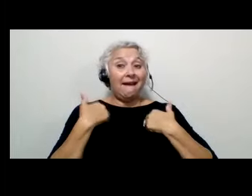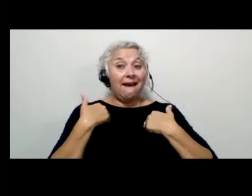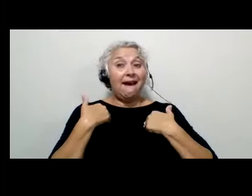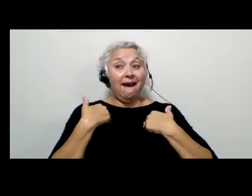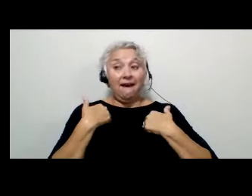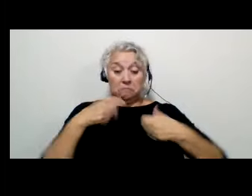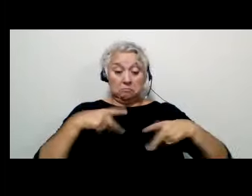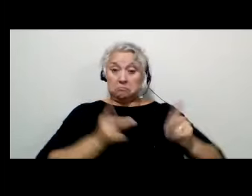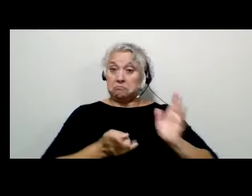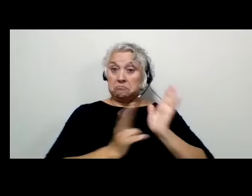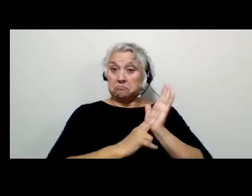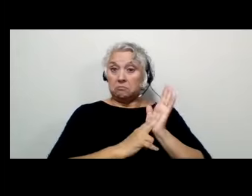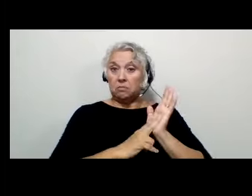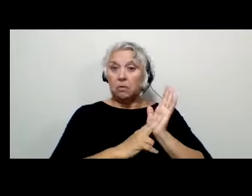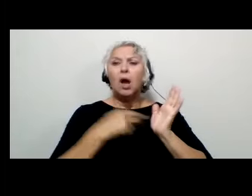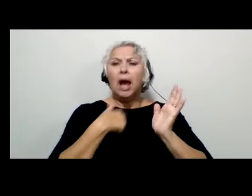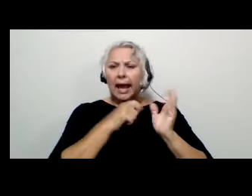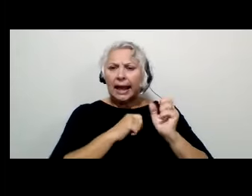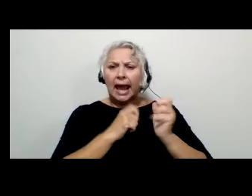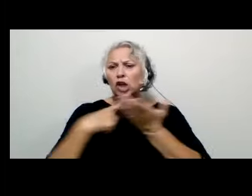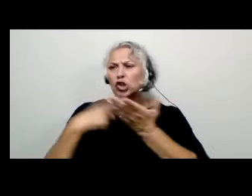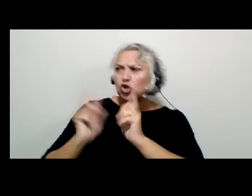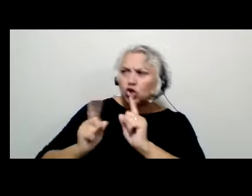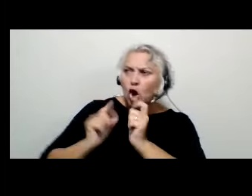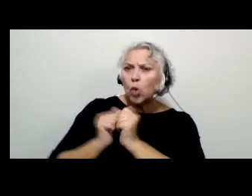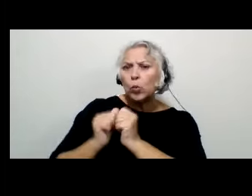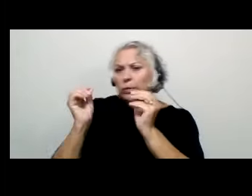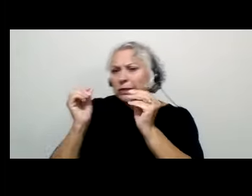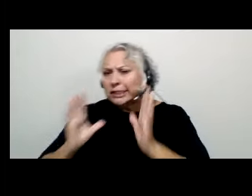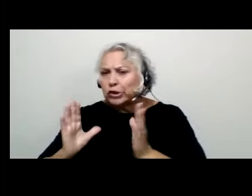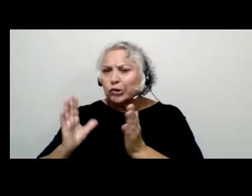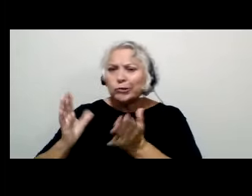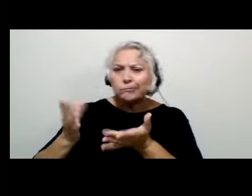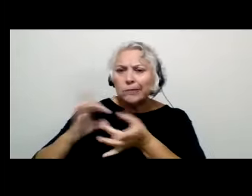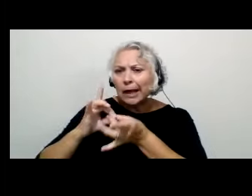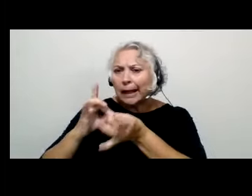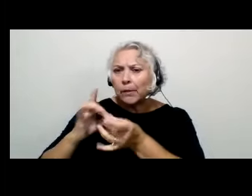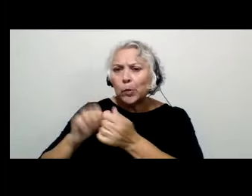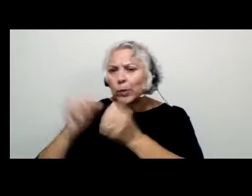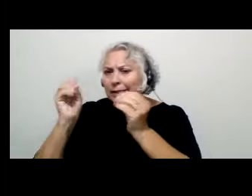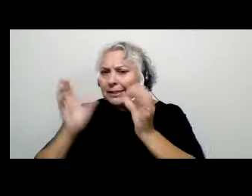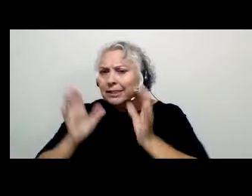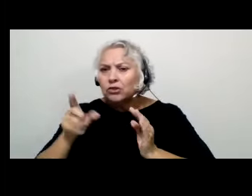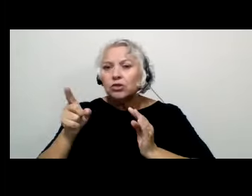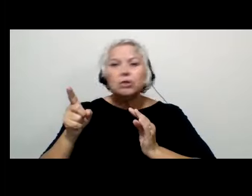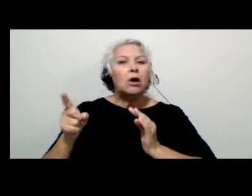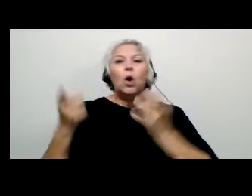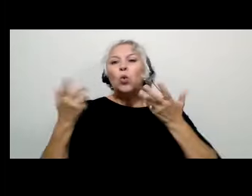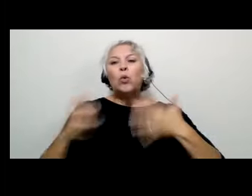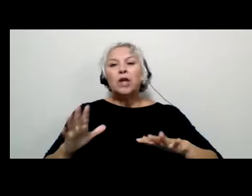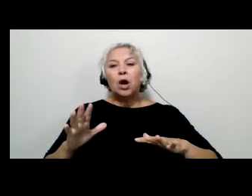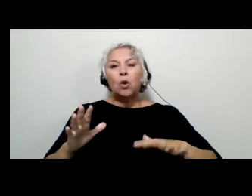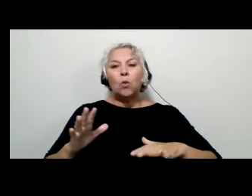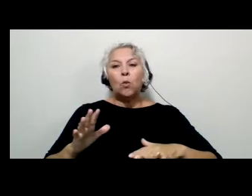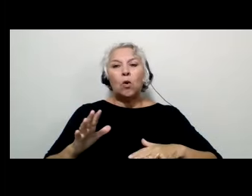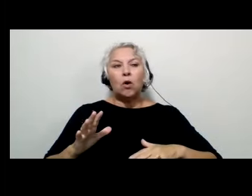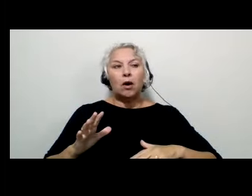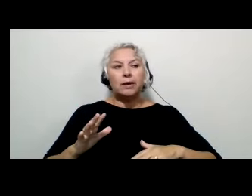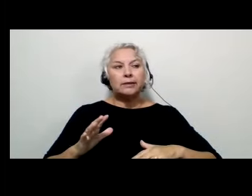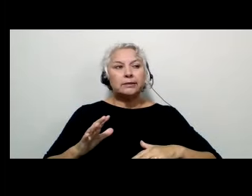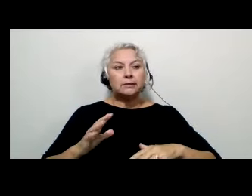form is so that we can talk with the teachers and collaborate with the teachers. So we don't want to give a lesson that's